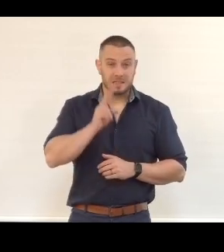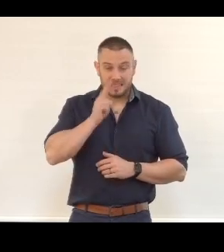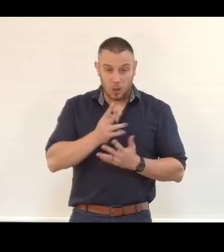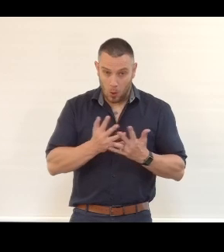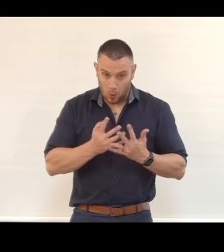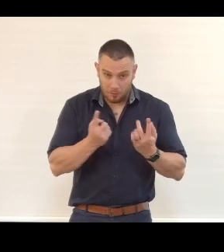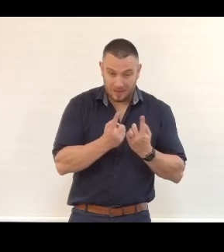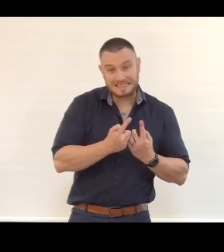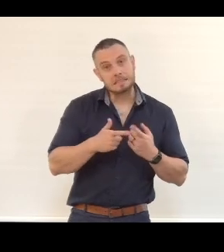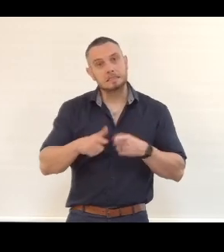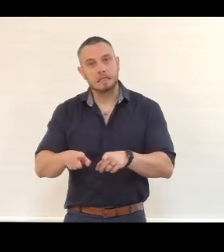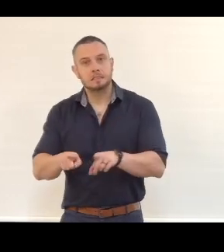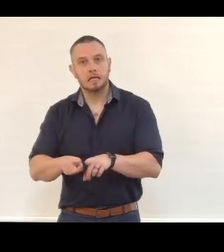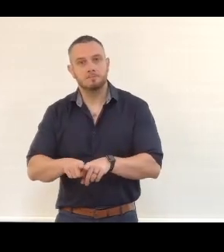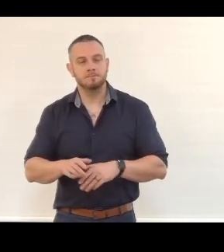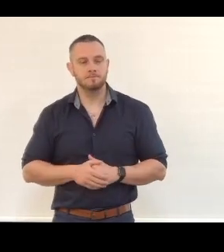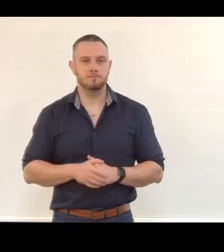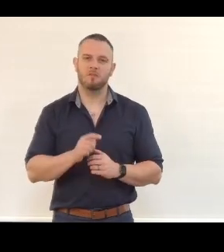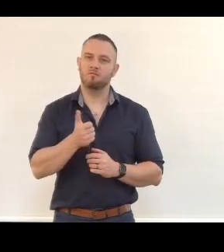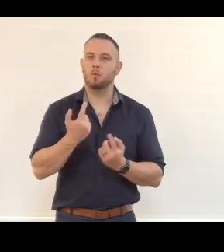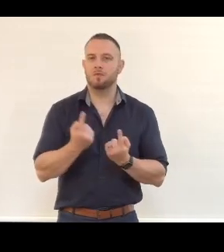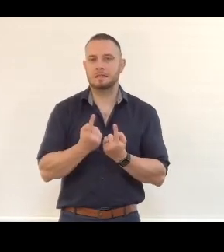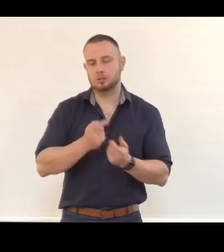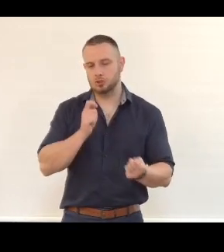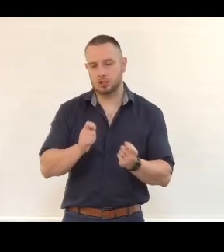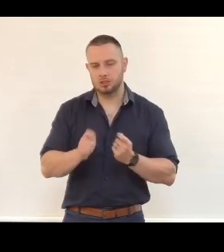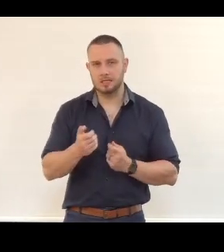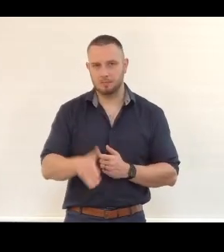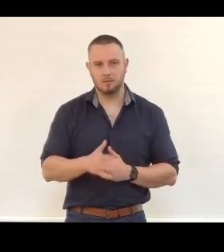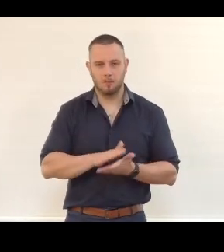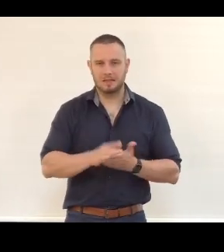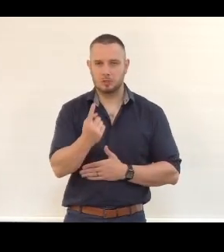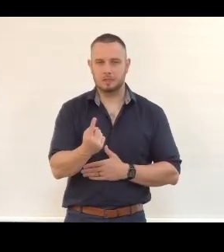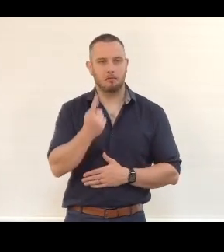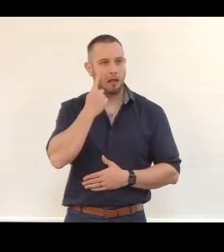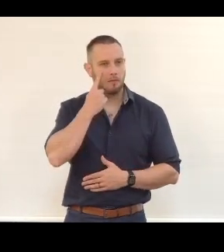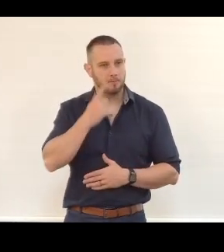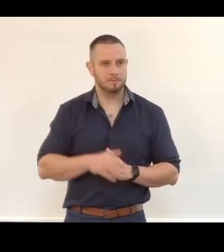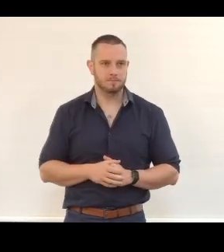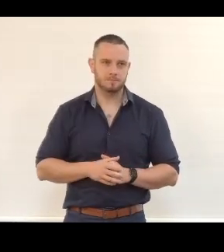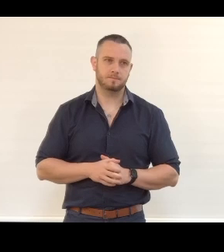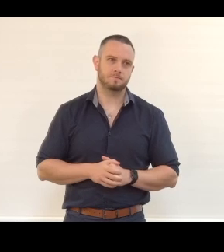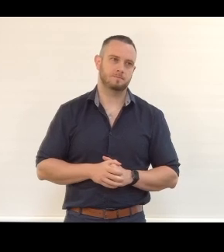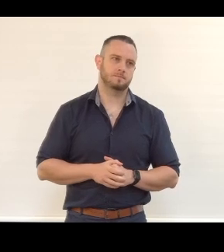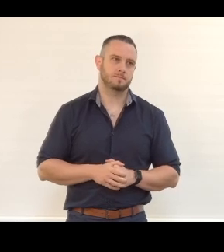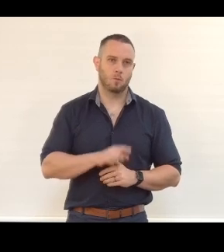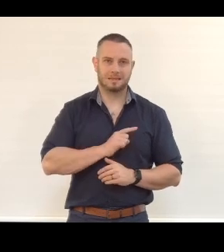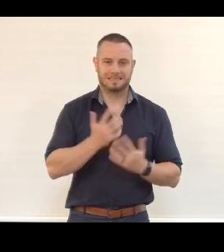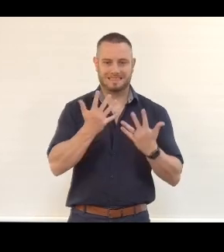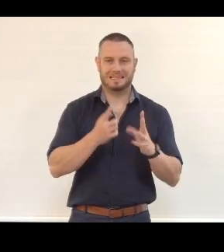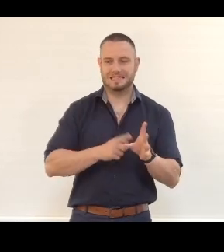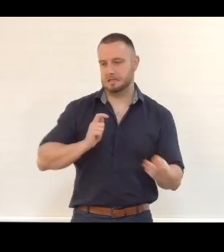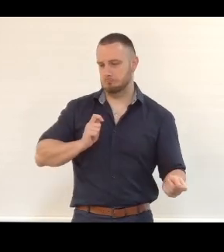still the same. There are also plenty of things that has changed. So you can see for yourself what the differences are in that 10 years